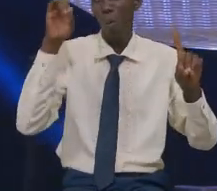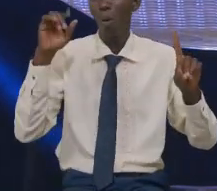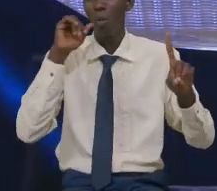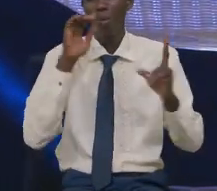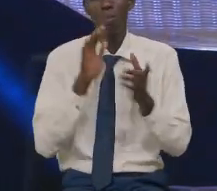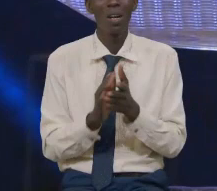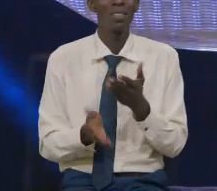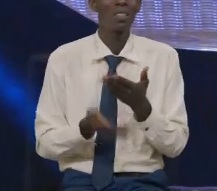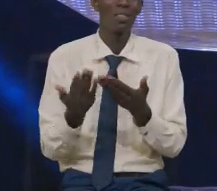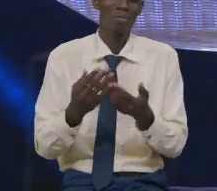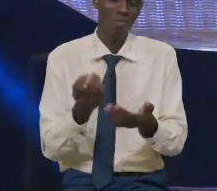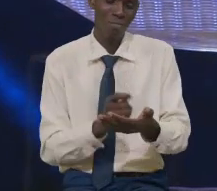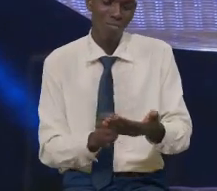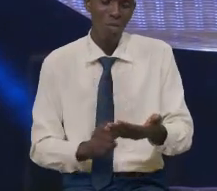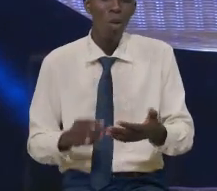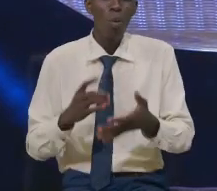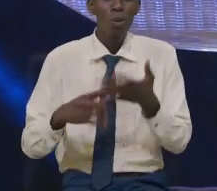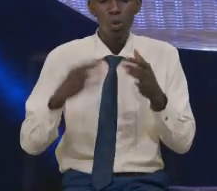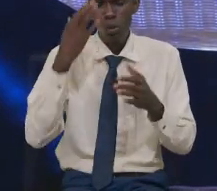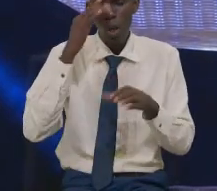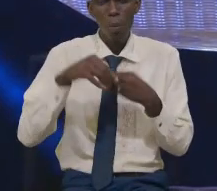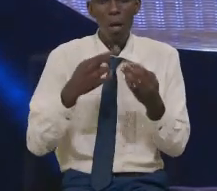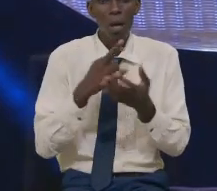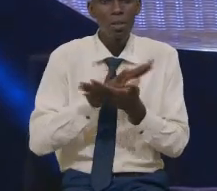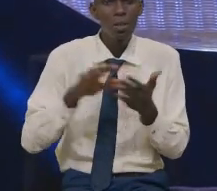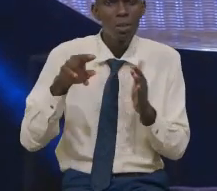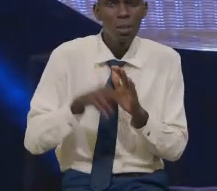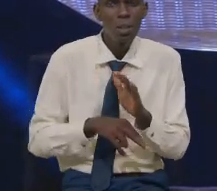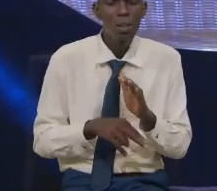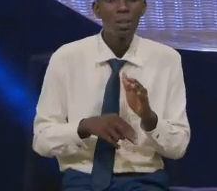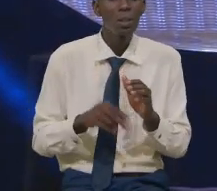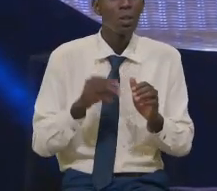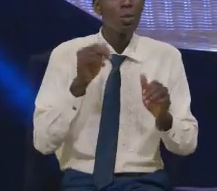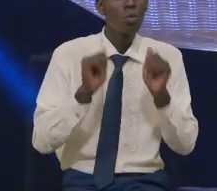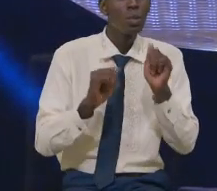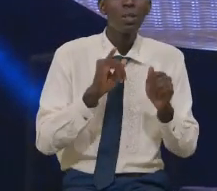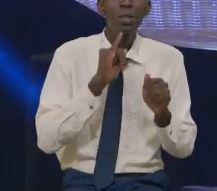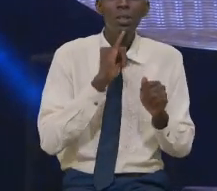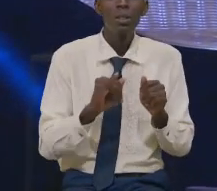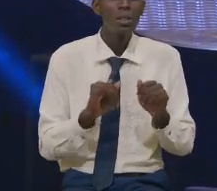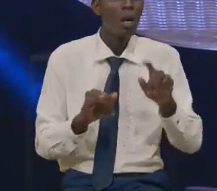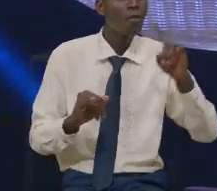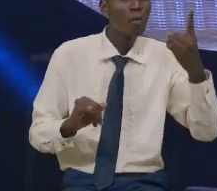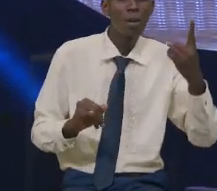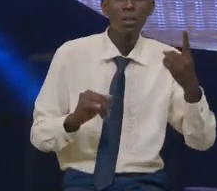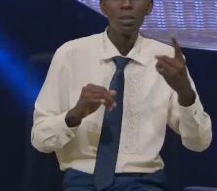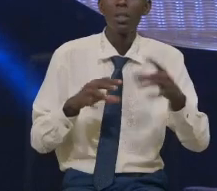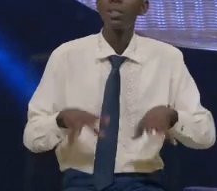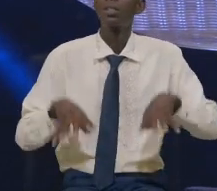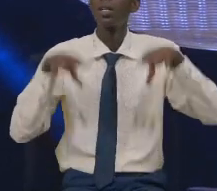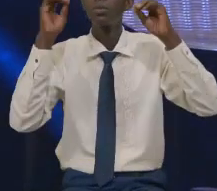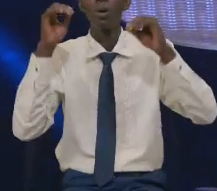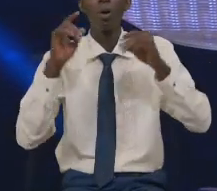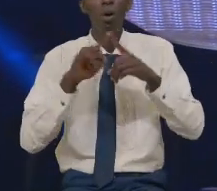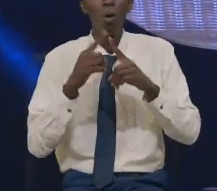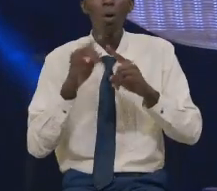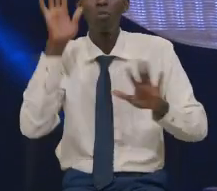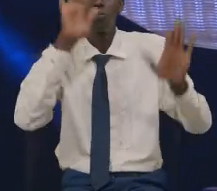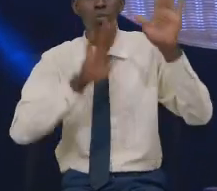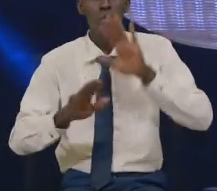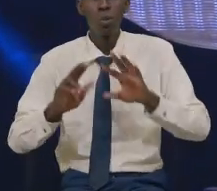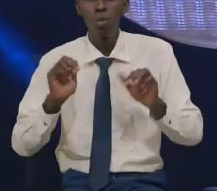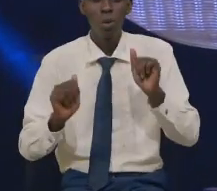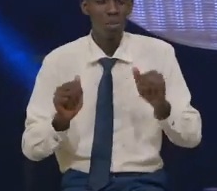the rapture, second coming? Which one is first? The rapture or the tribulation? He writes that down. You see,